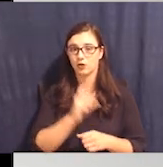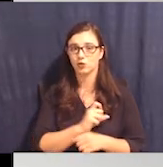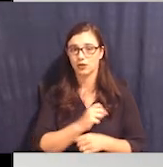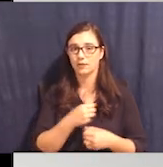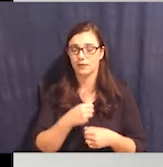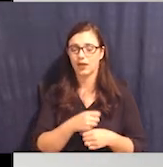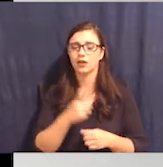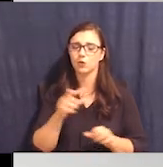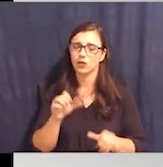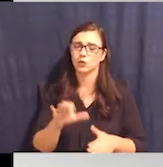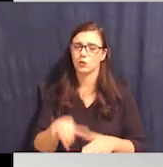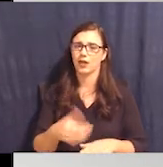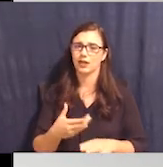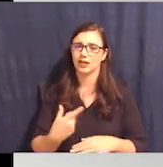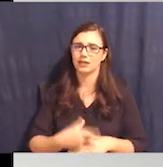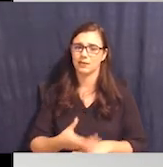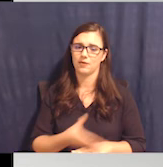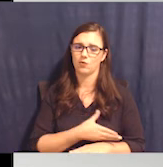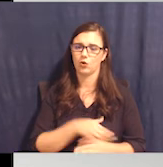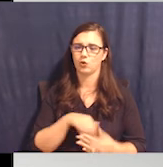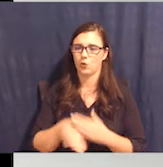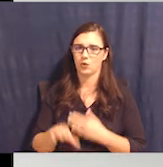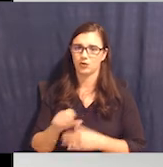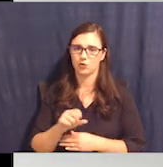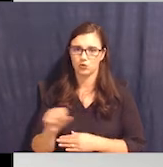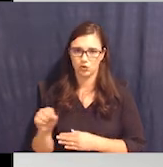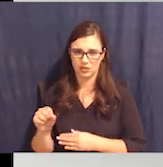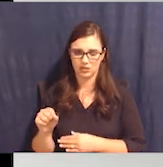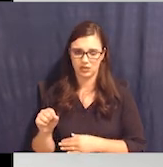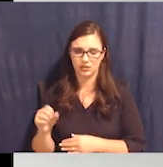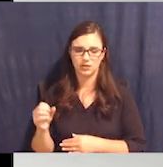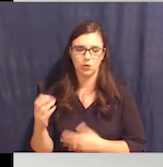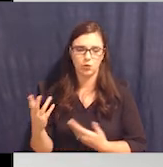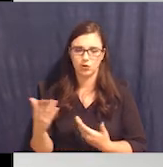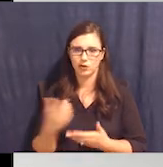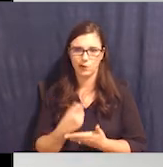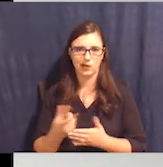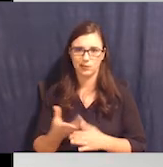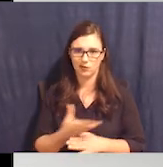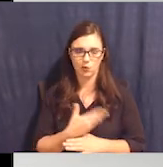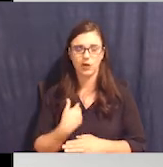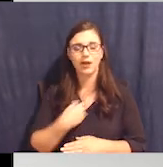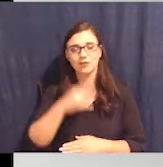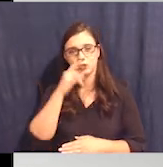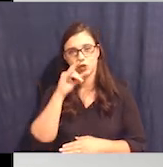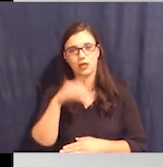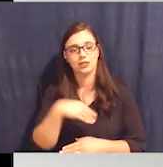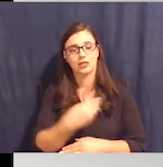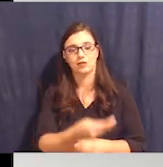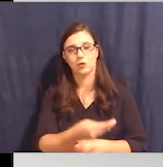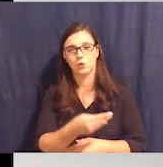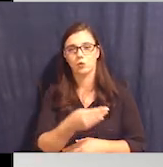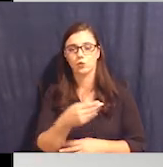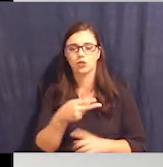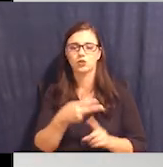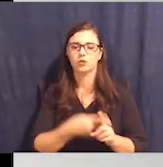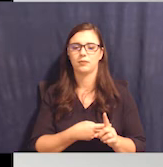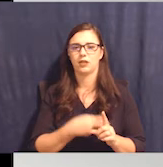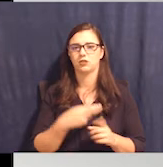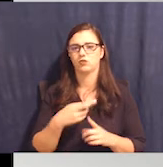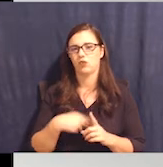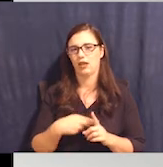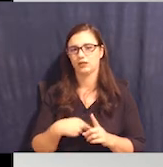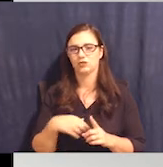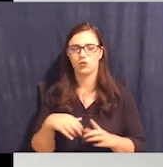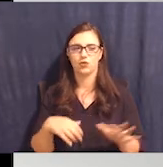actually in fact, do this the day before you go into Social Security, or a week before. Have your child give you, let's say,